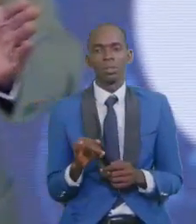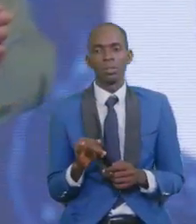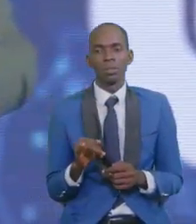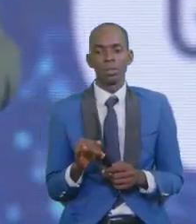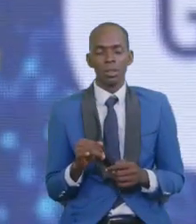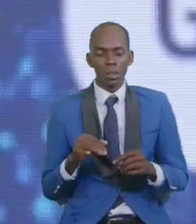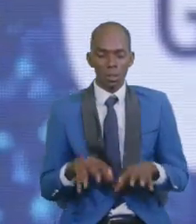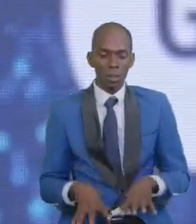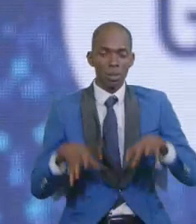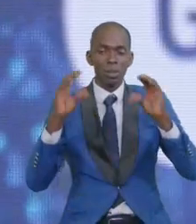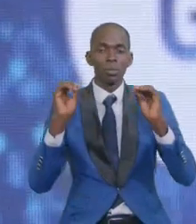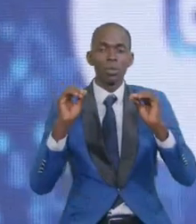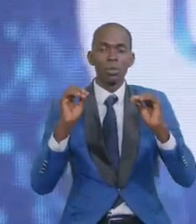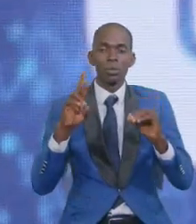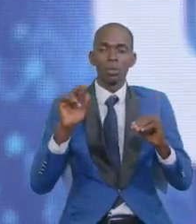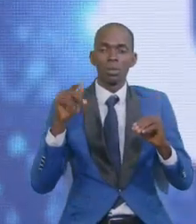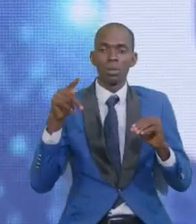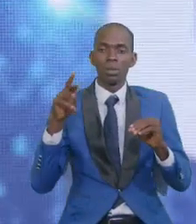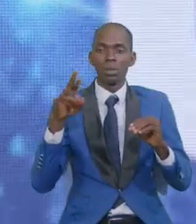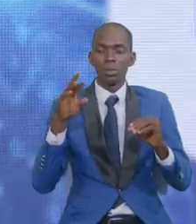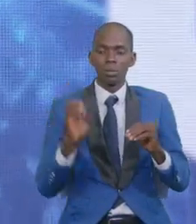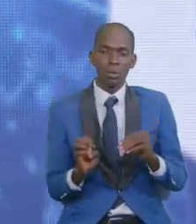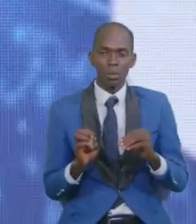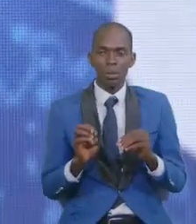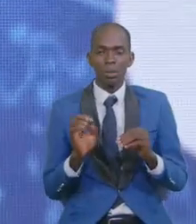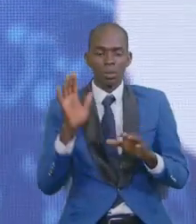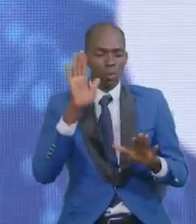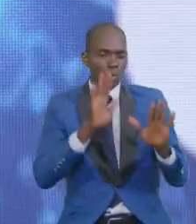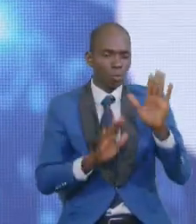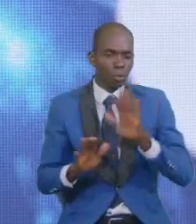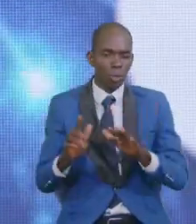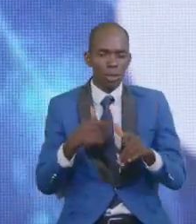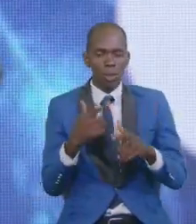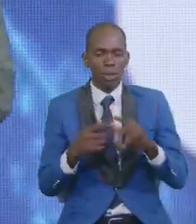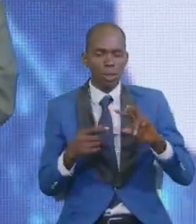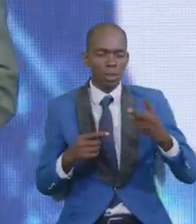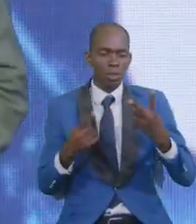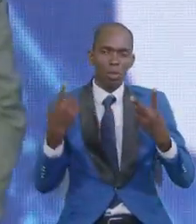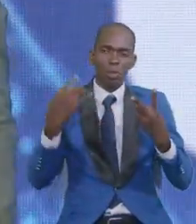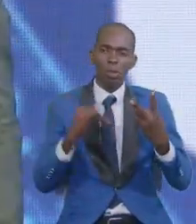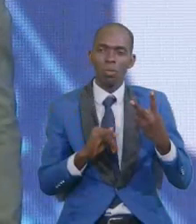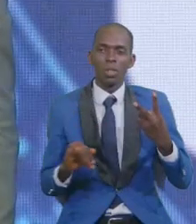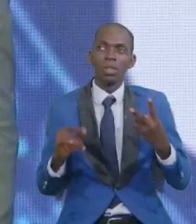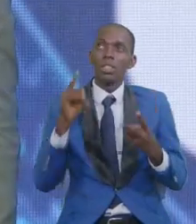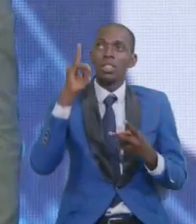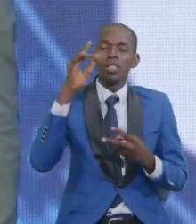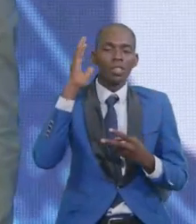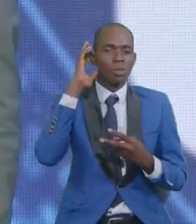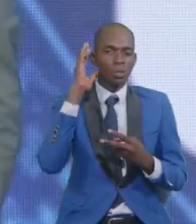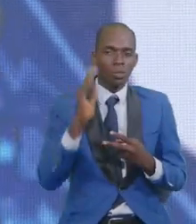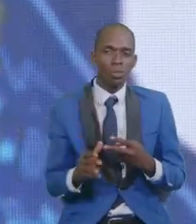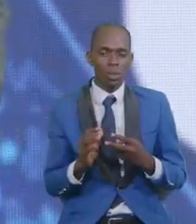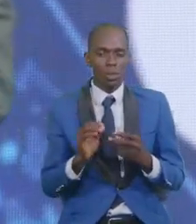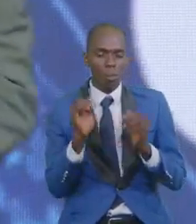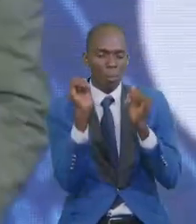rapture, tribulation. Then the second coming, it will chain the devil